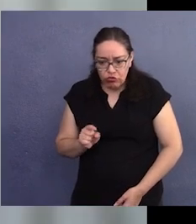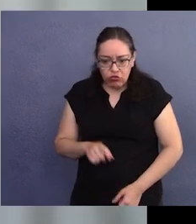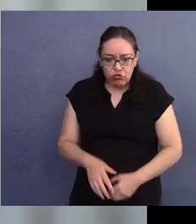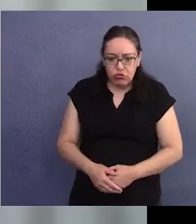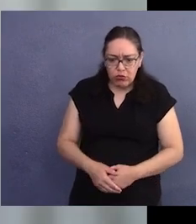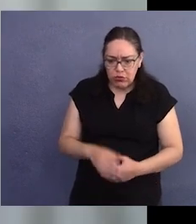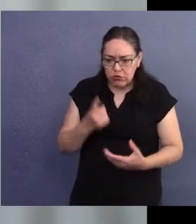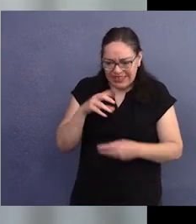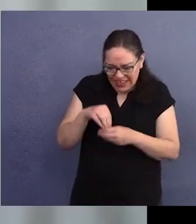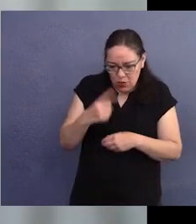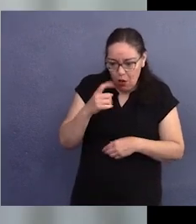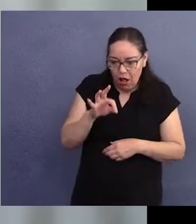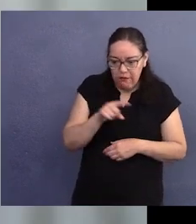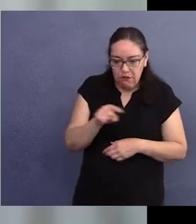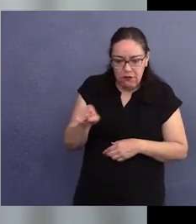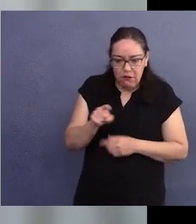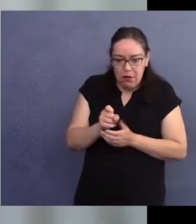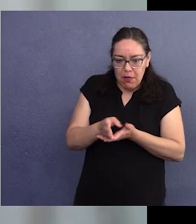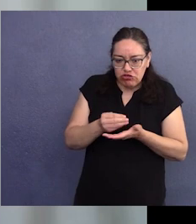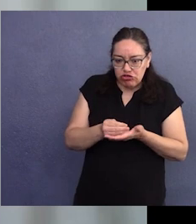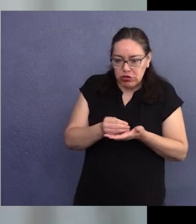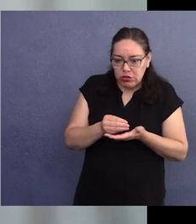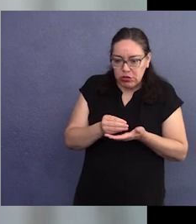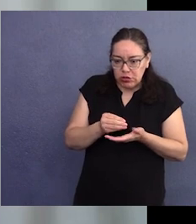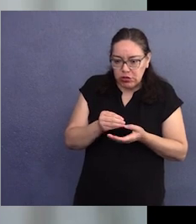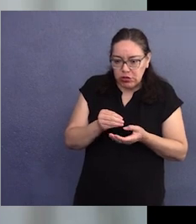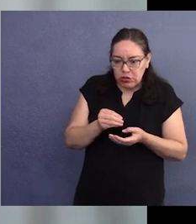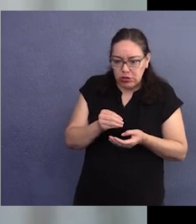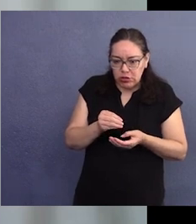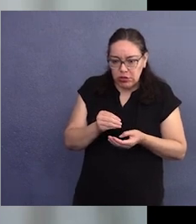It was in one of the budgets. Okay.